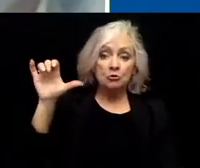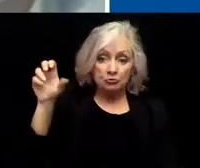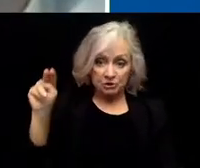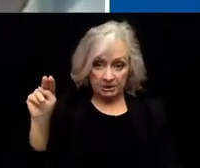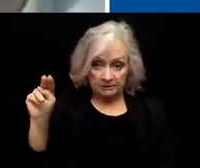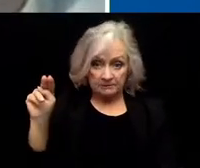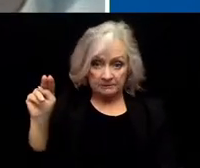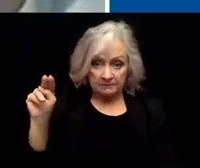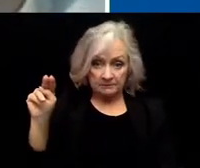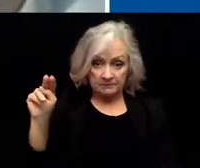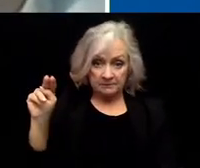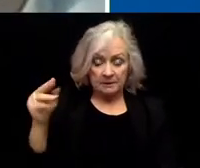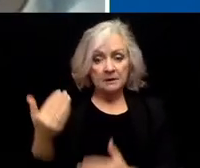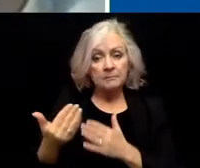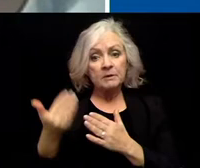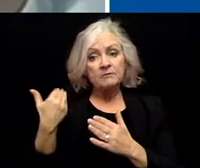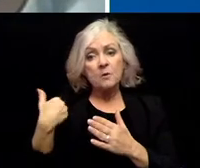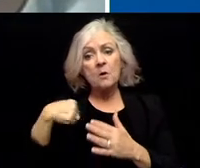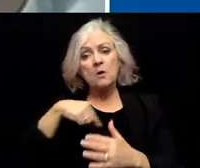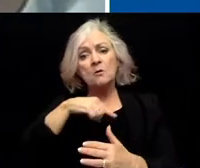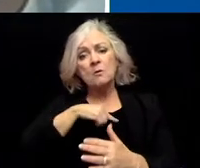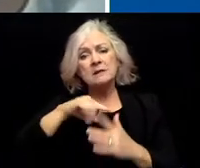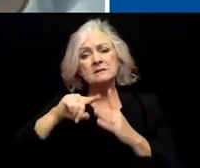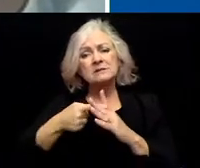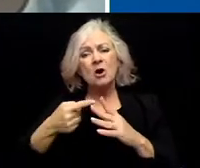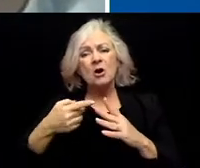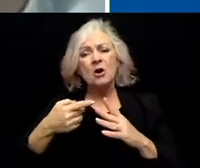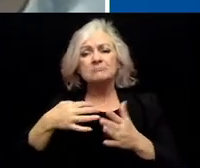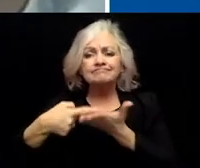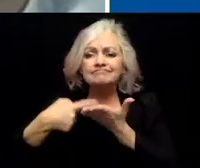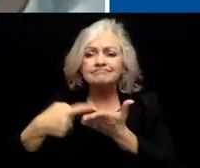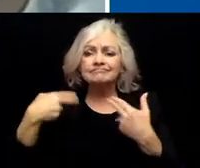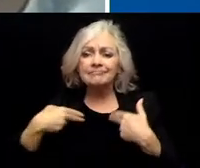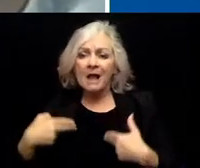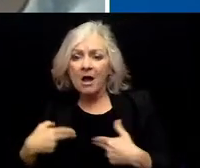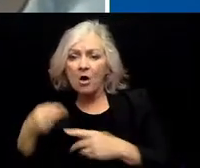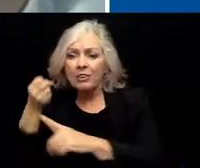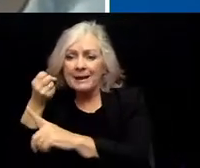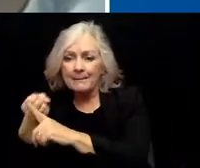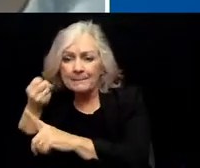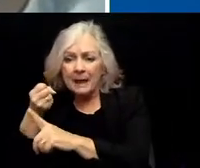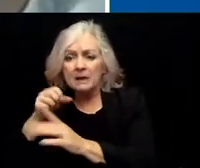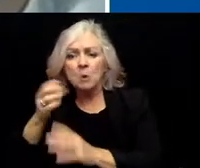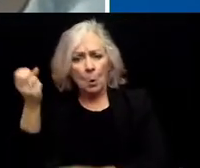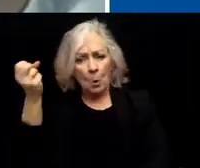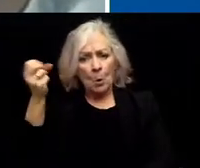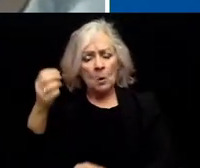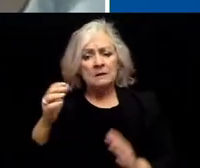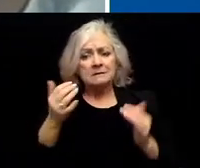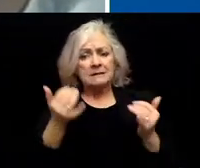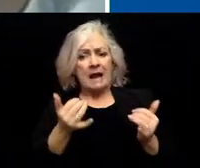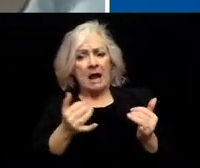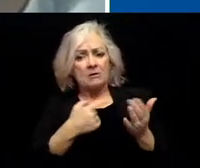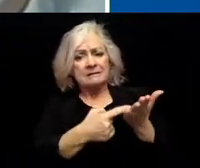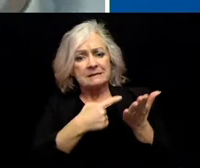maybe before we get into the sort of health impact, maybe just talk about the general state of inclusion for people with intellectual disability around the